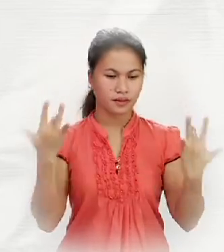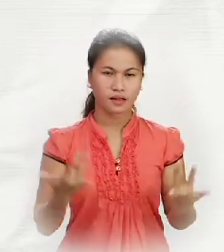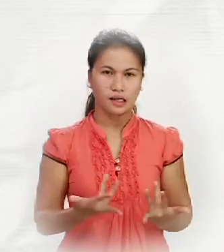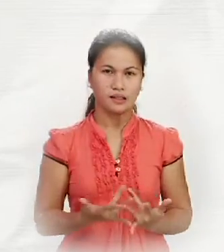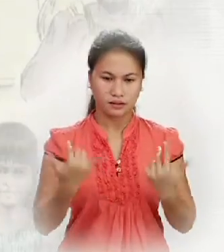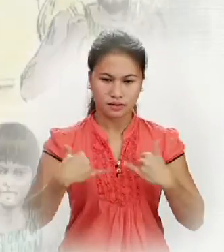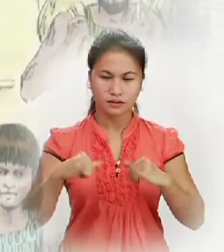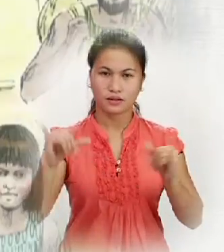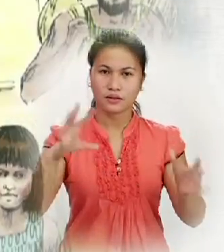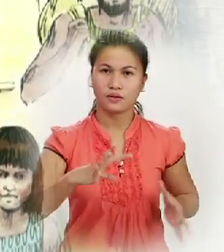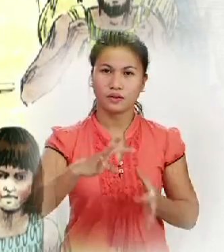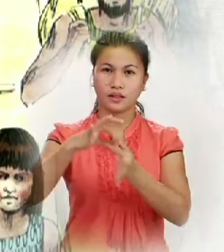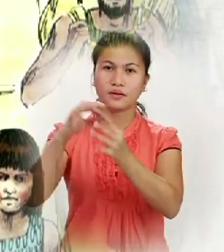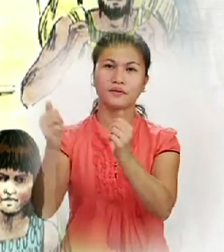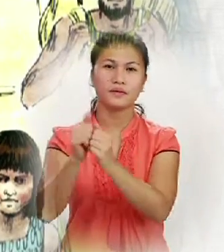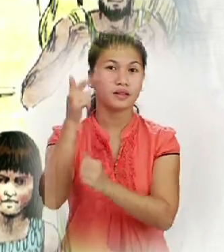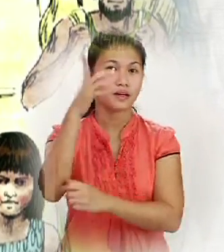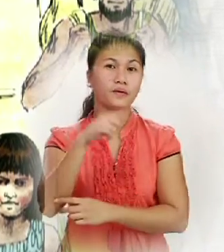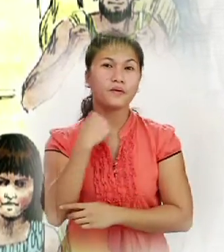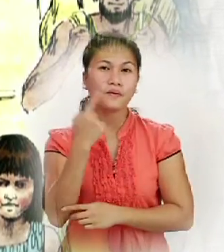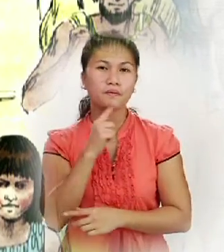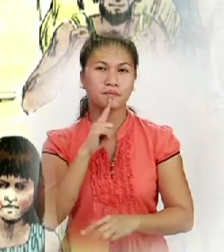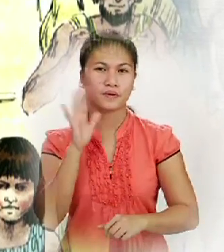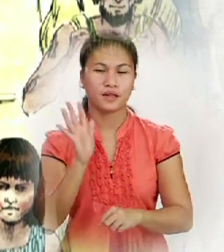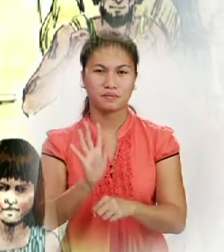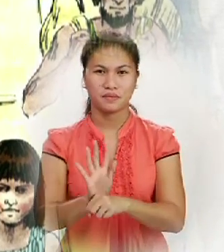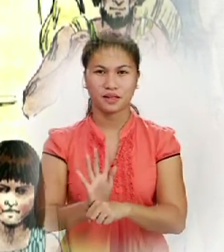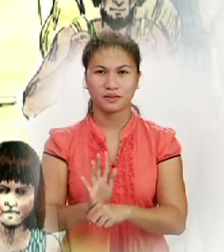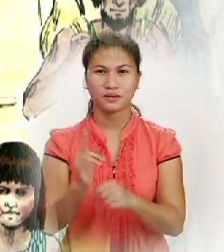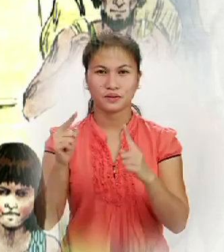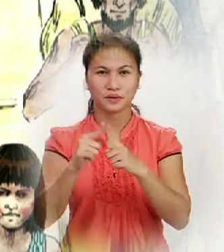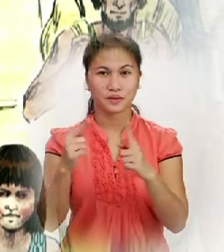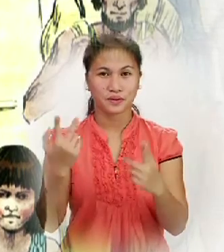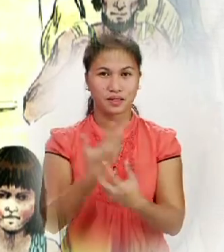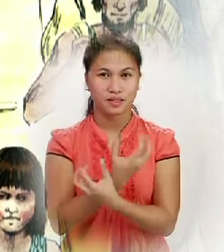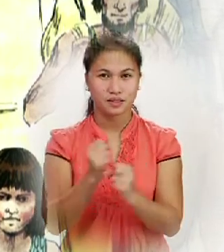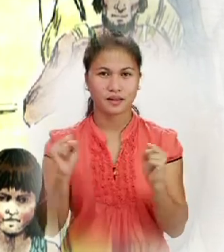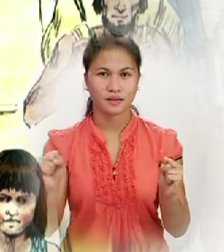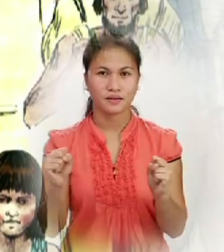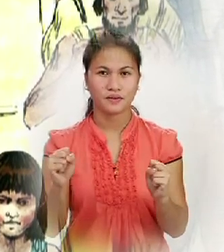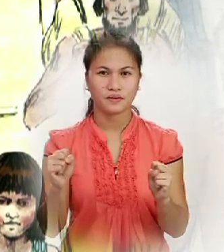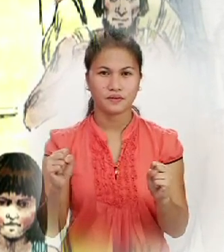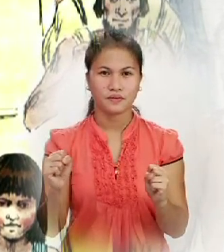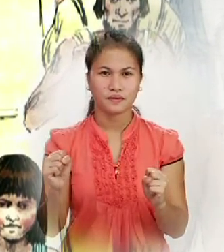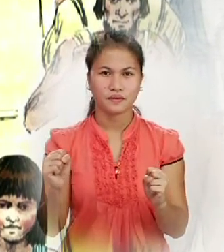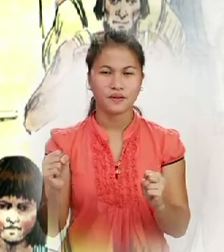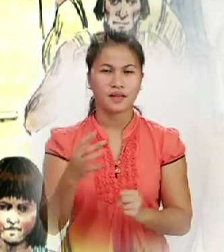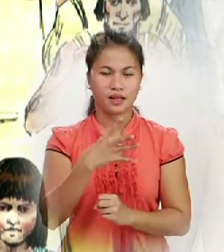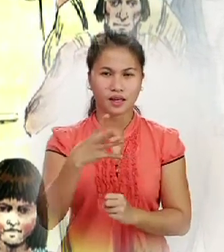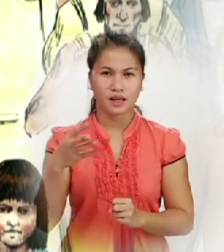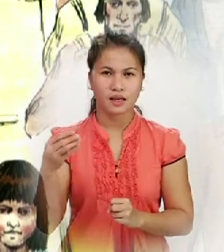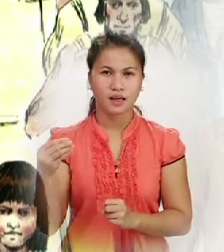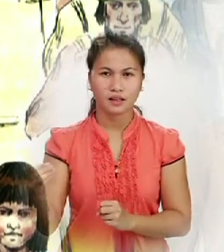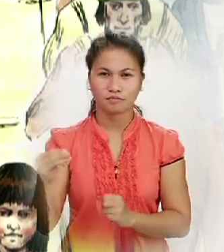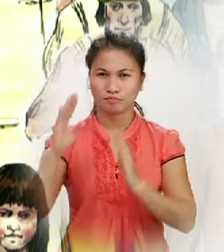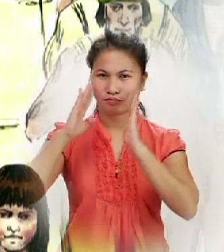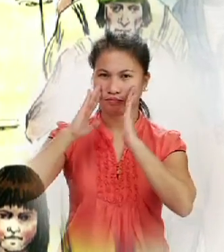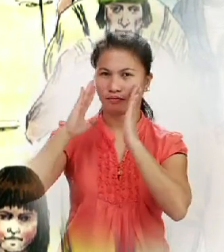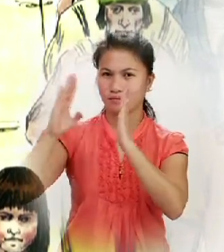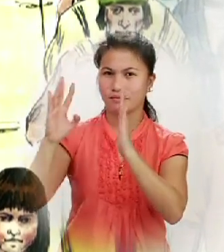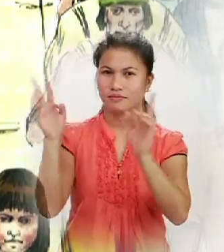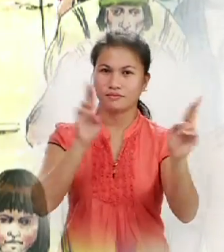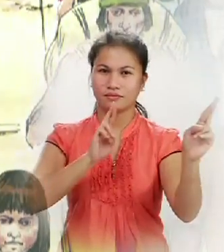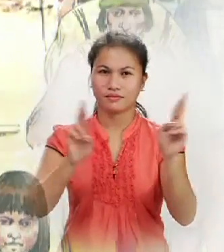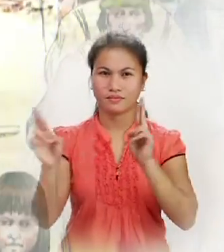connected with the God who promised to save them. And they were attentive. They were